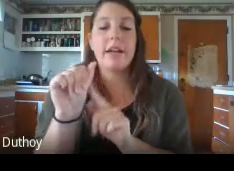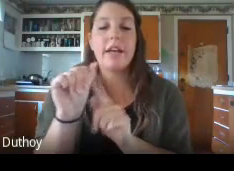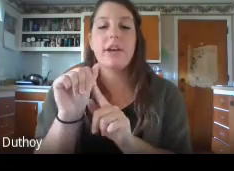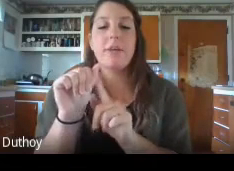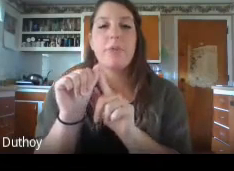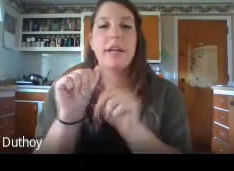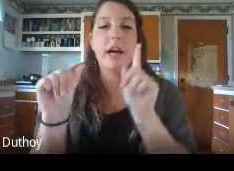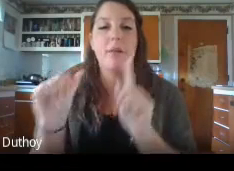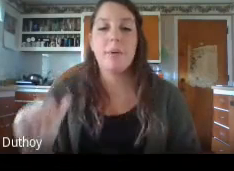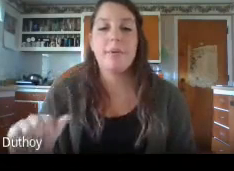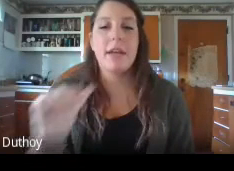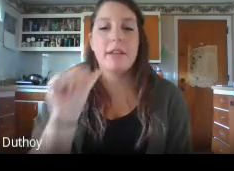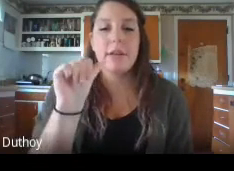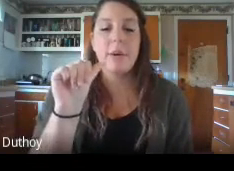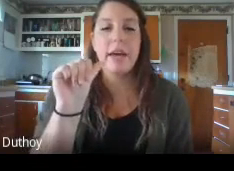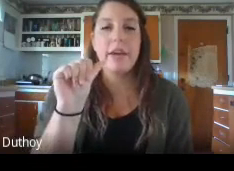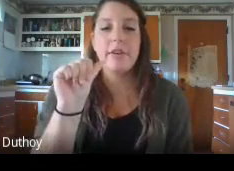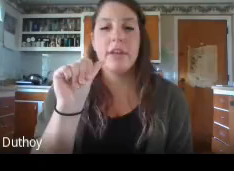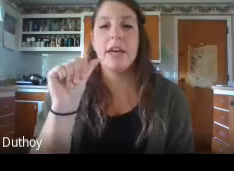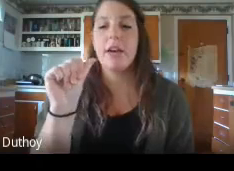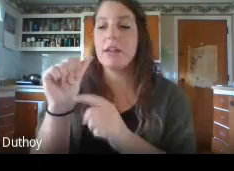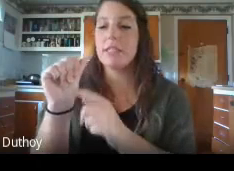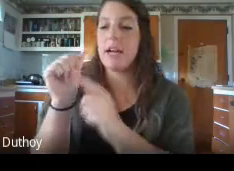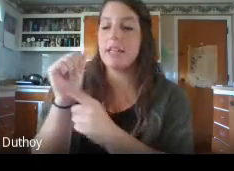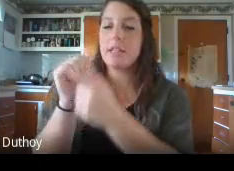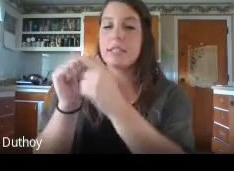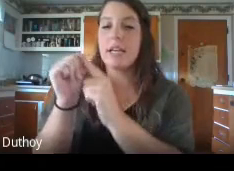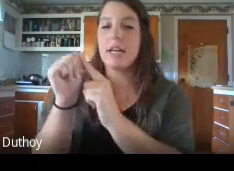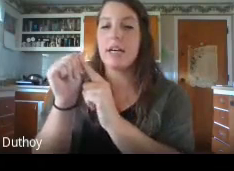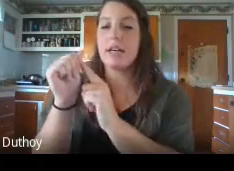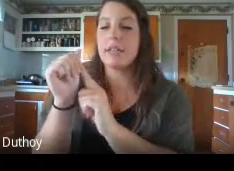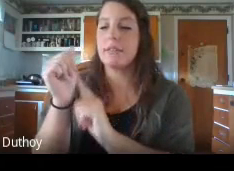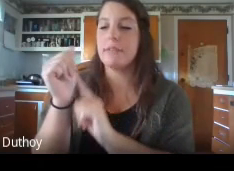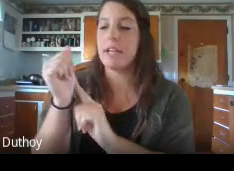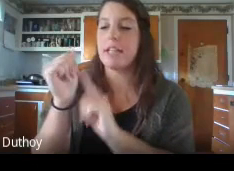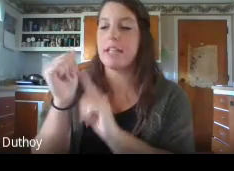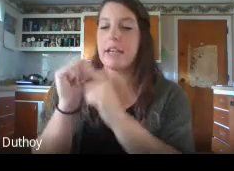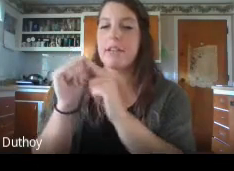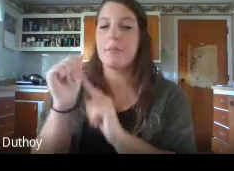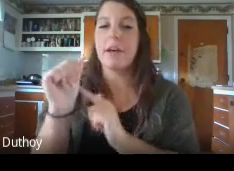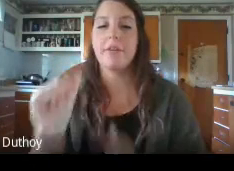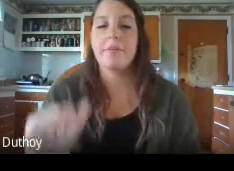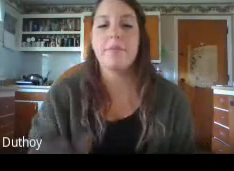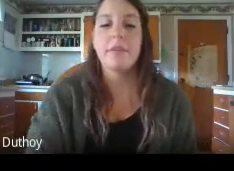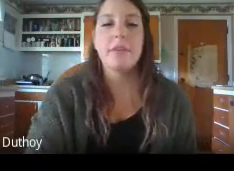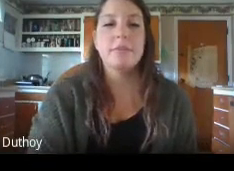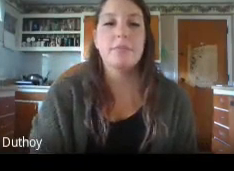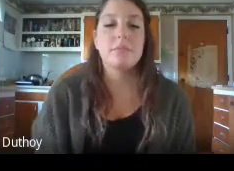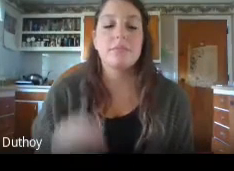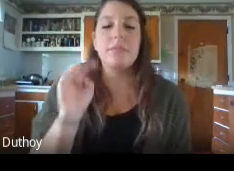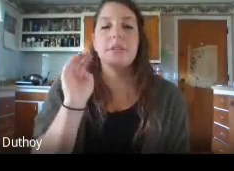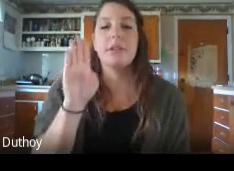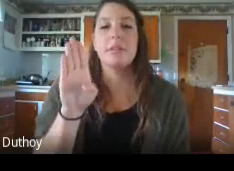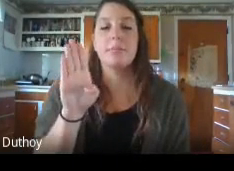here, right? Pointing up. So A. It also kind of looks like a lowercase a little bit.